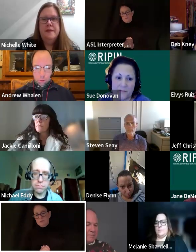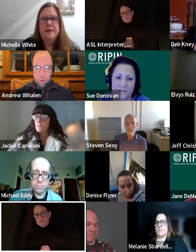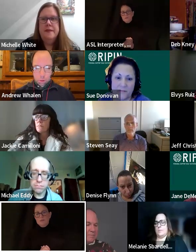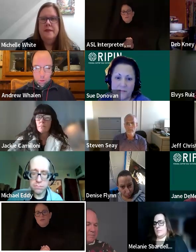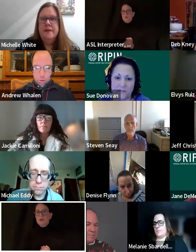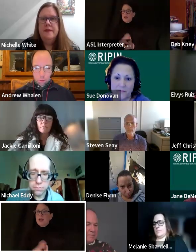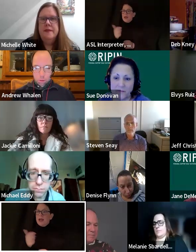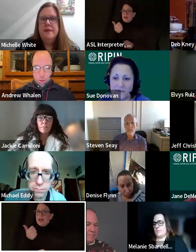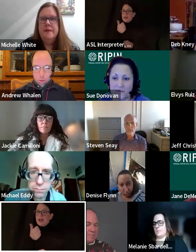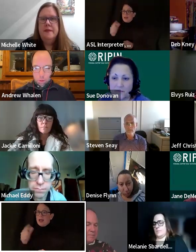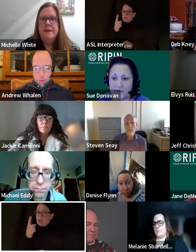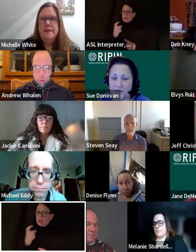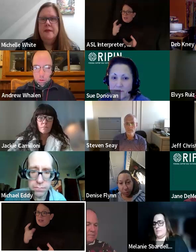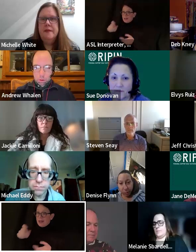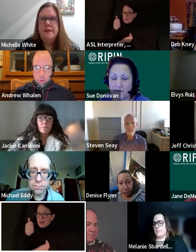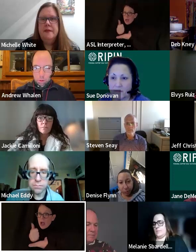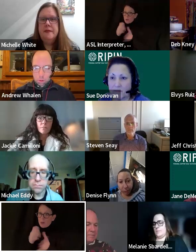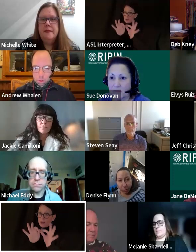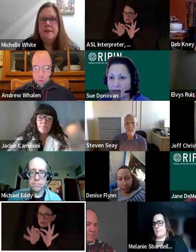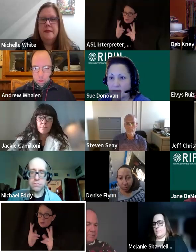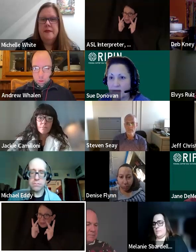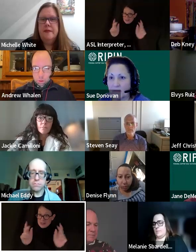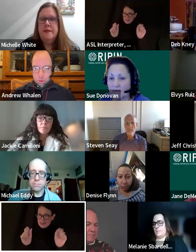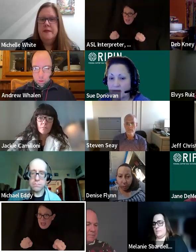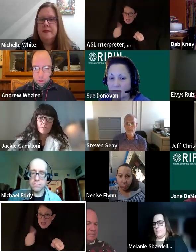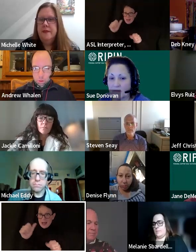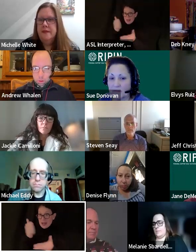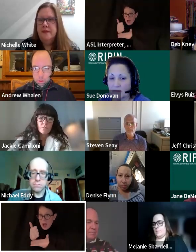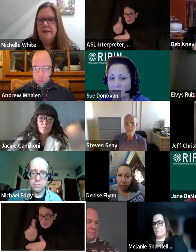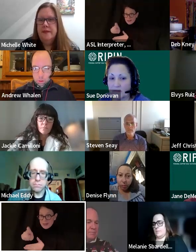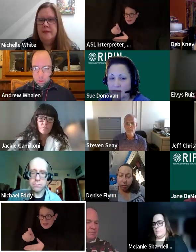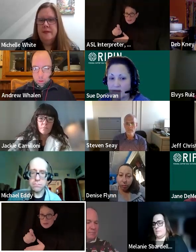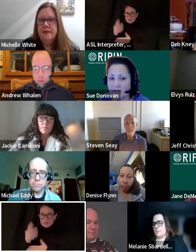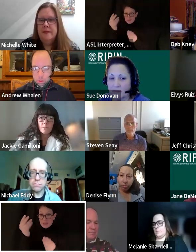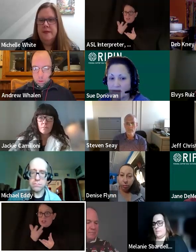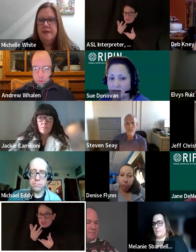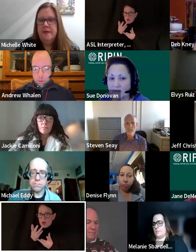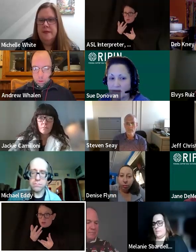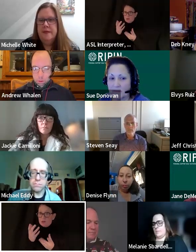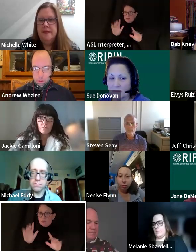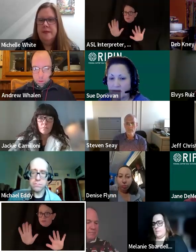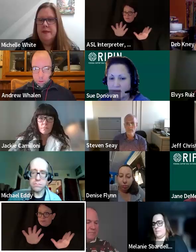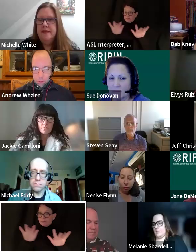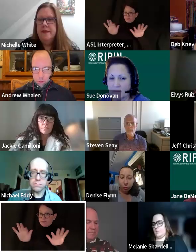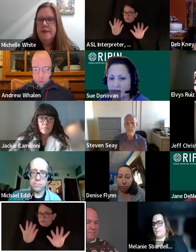Does anybody need help with the ASL button? If you do, raise your hand or put it in the chat and I'll help you.